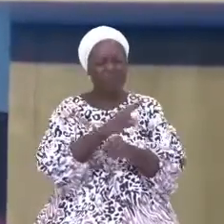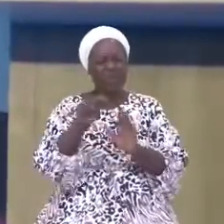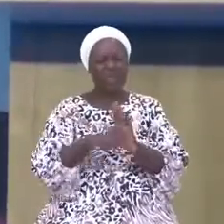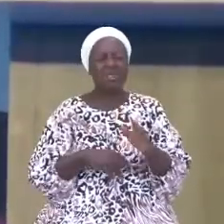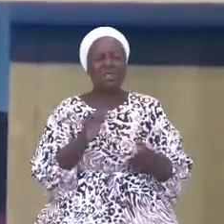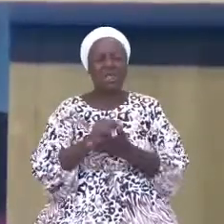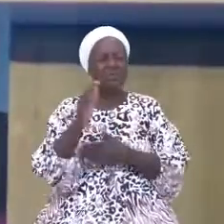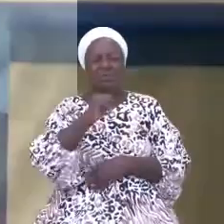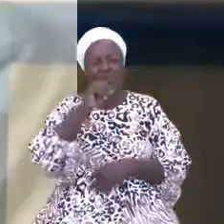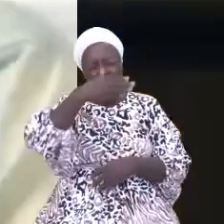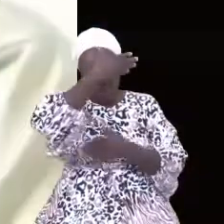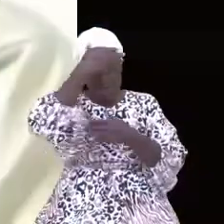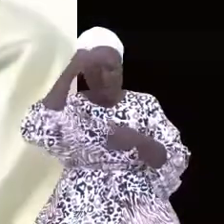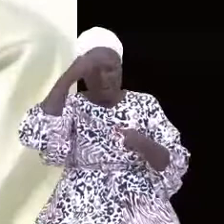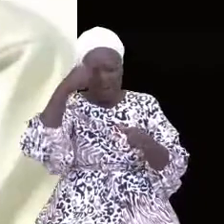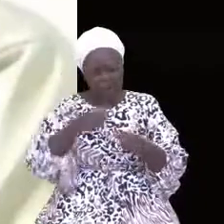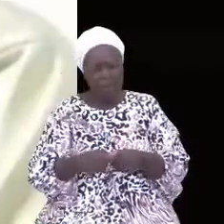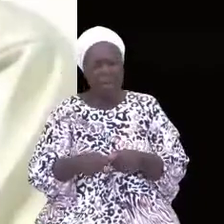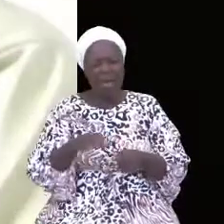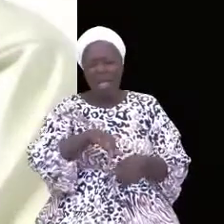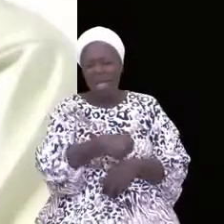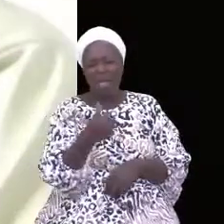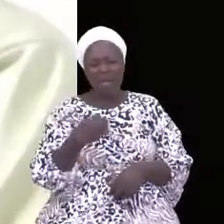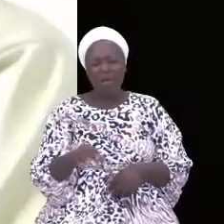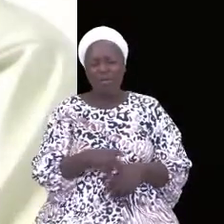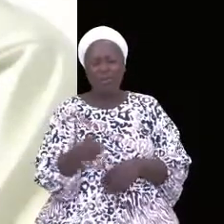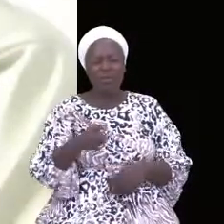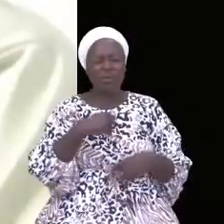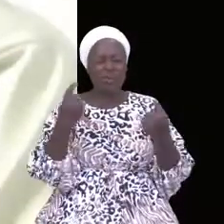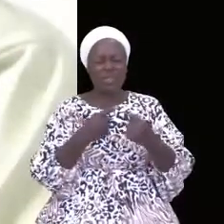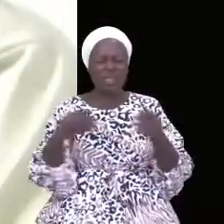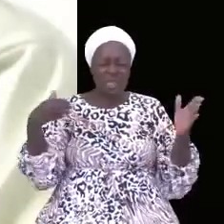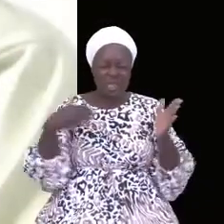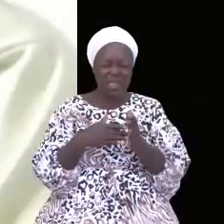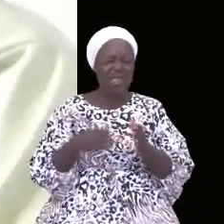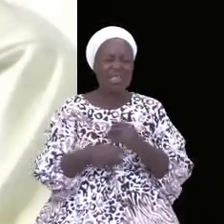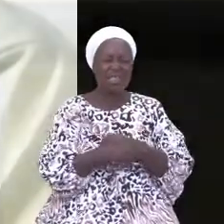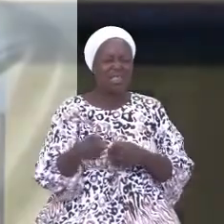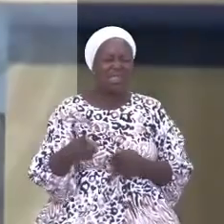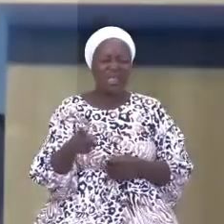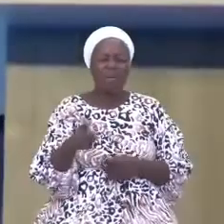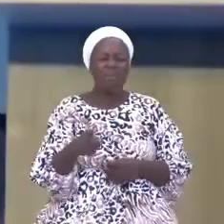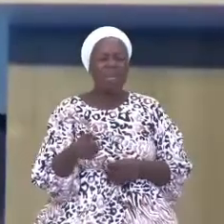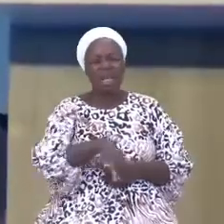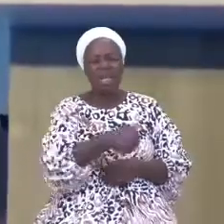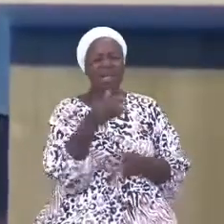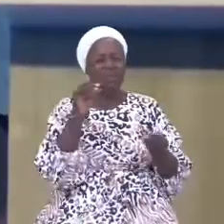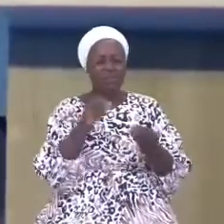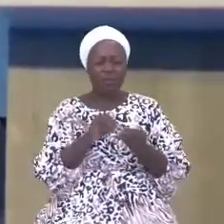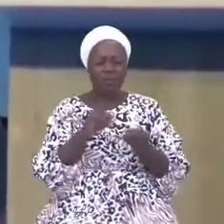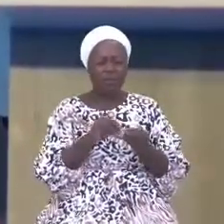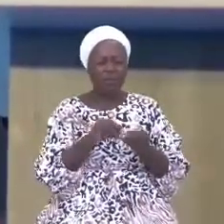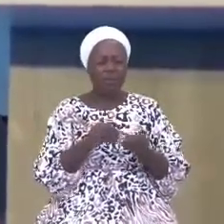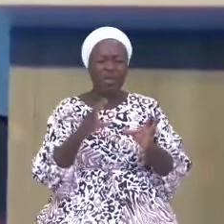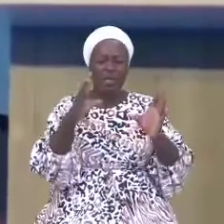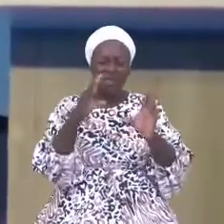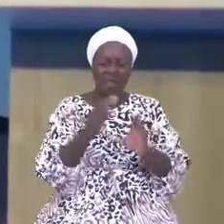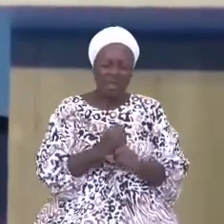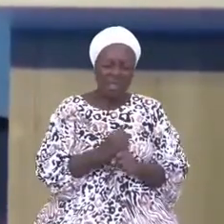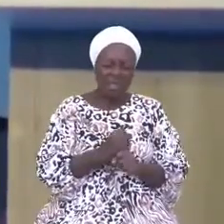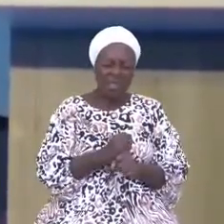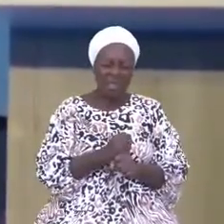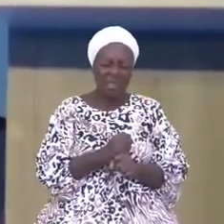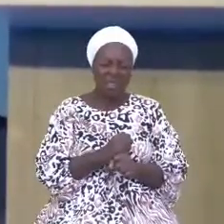not remember any of those sins against them anymore. Take